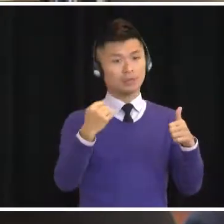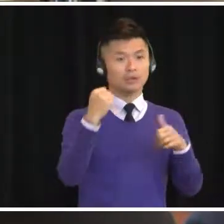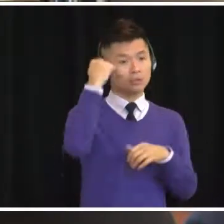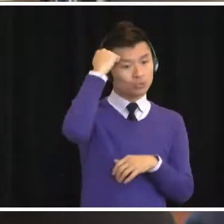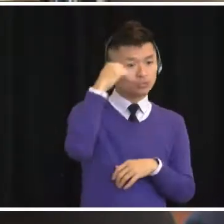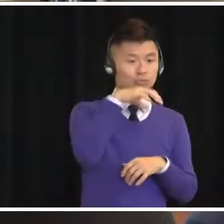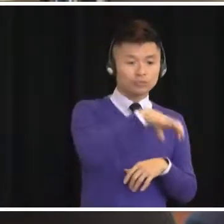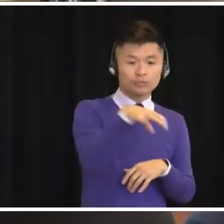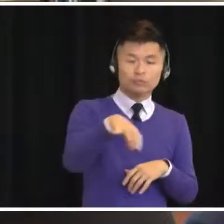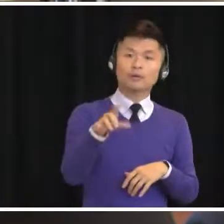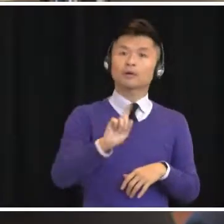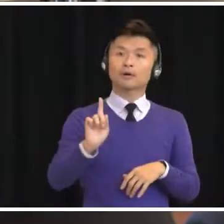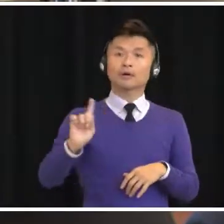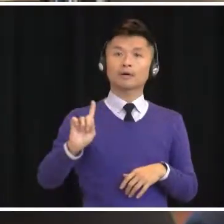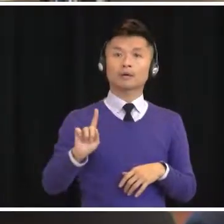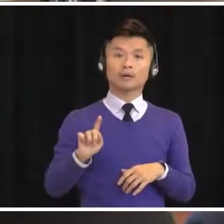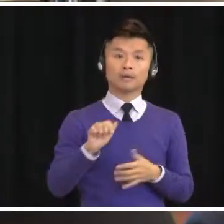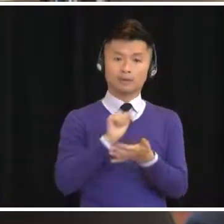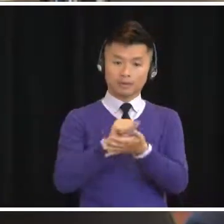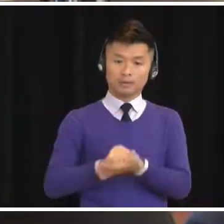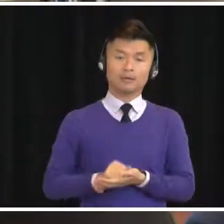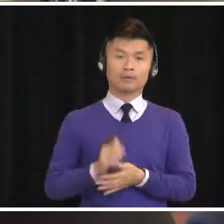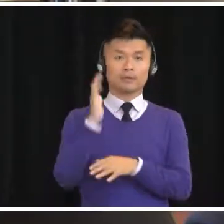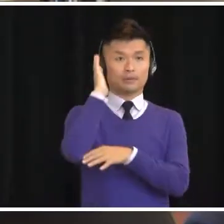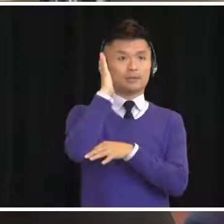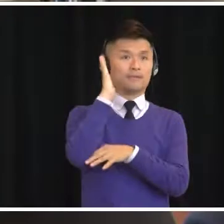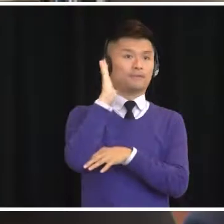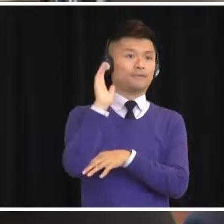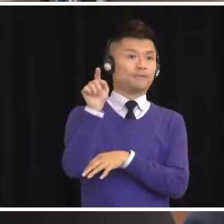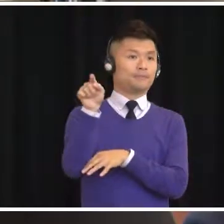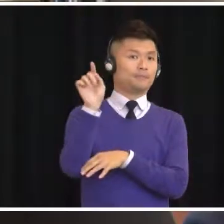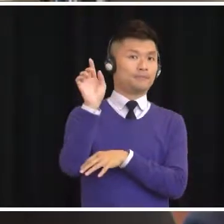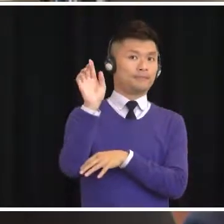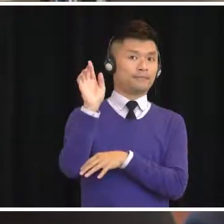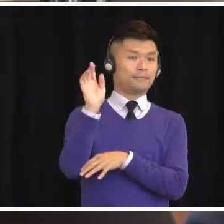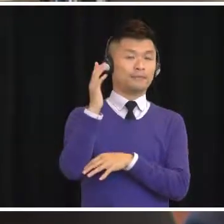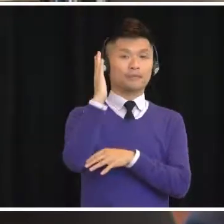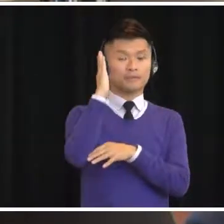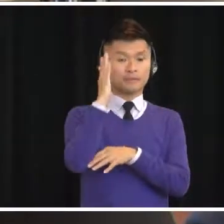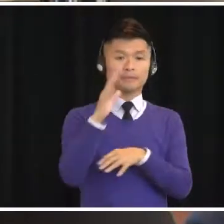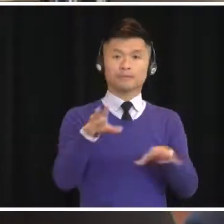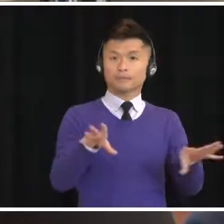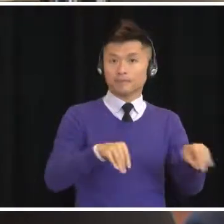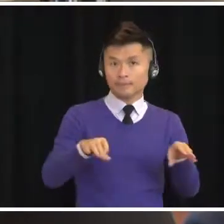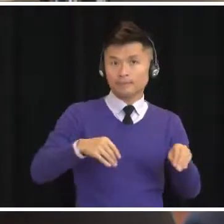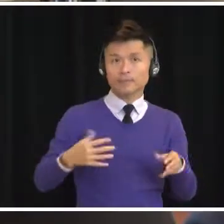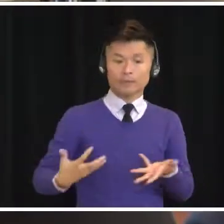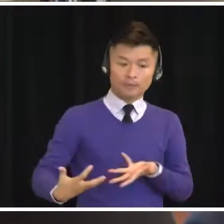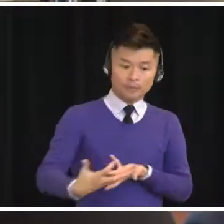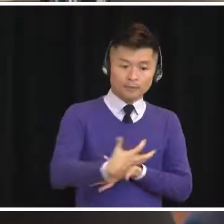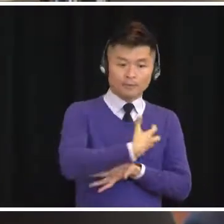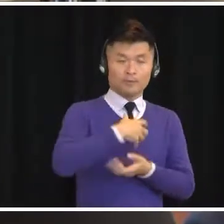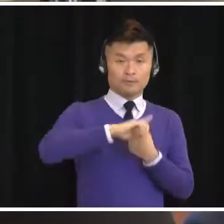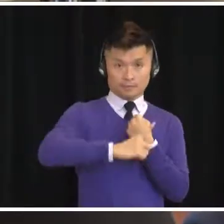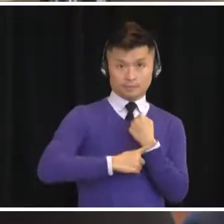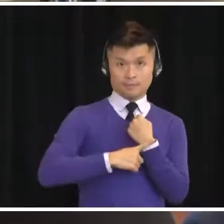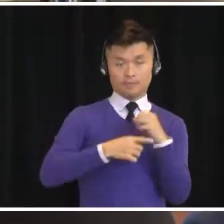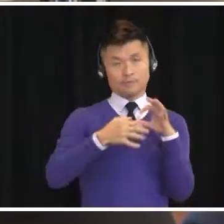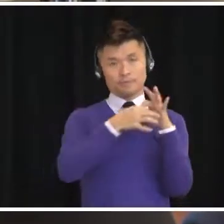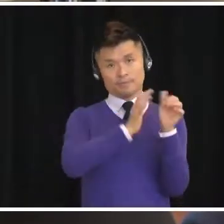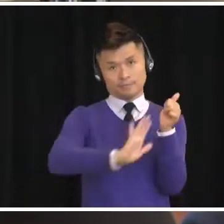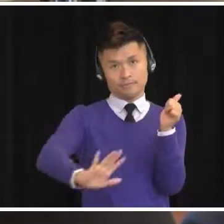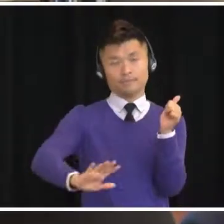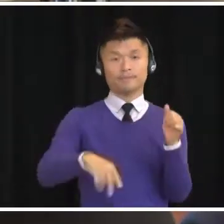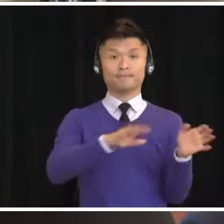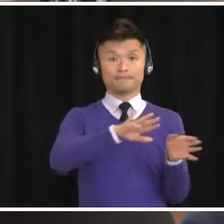ethnic background or disability, but gender and location information will be included. So